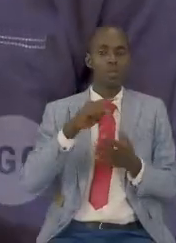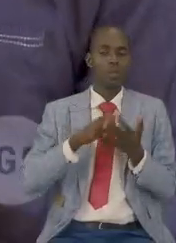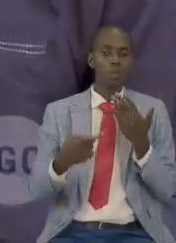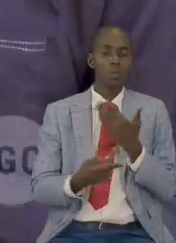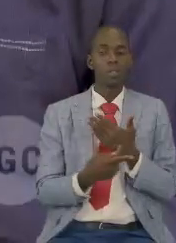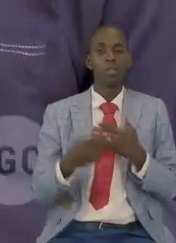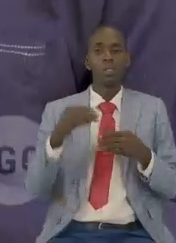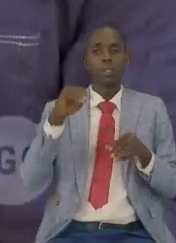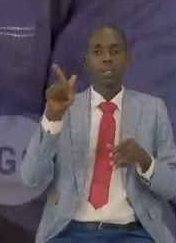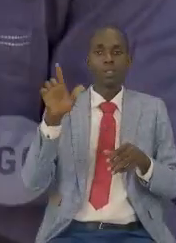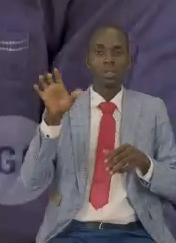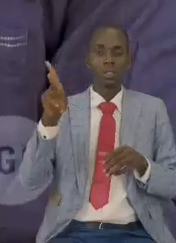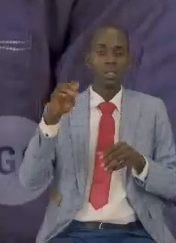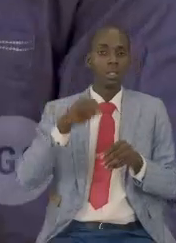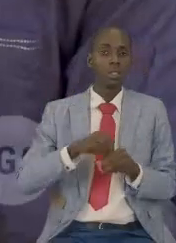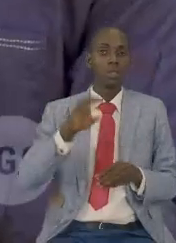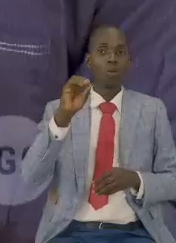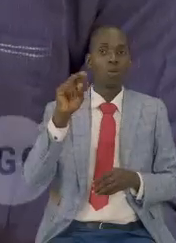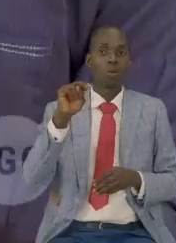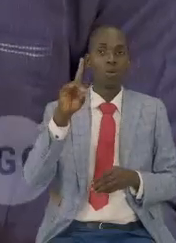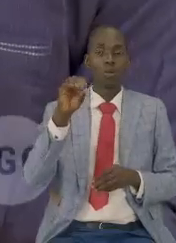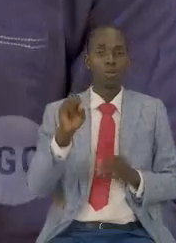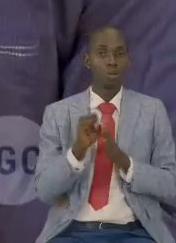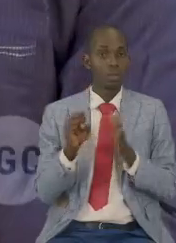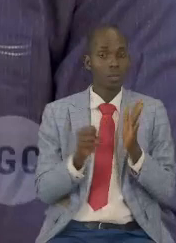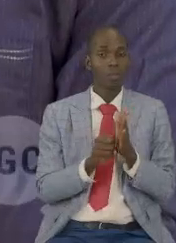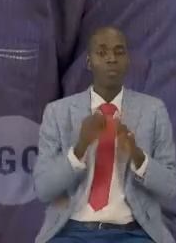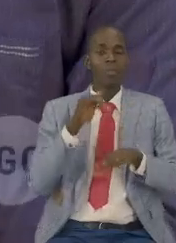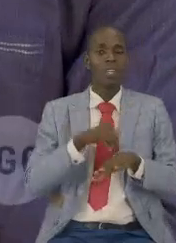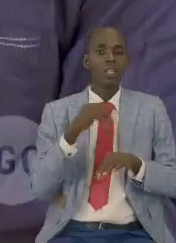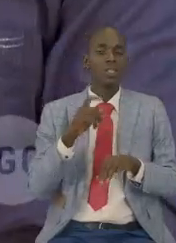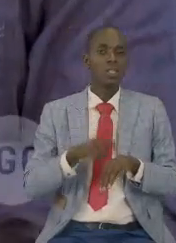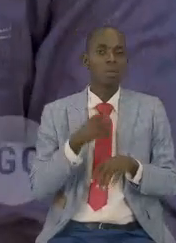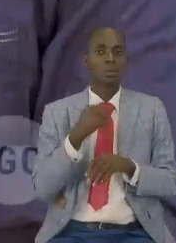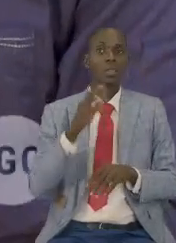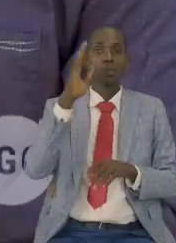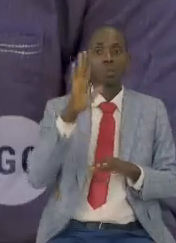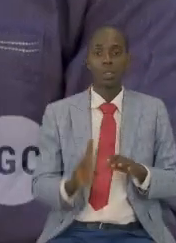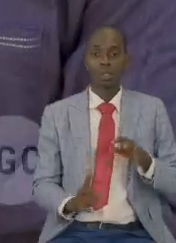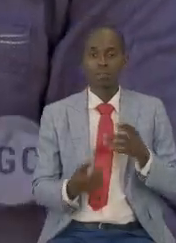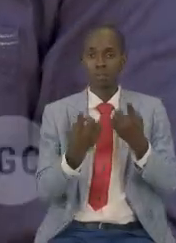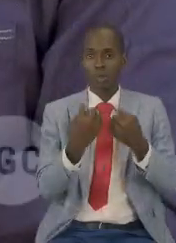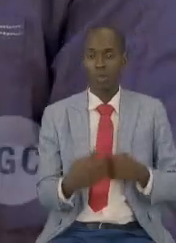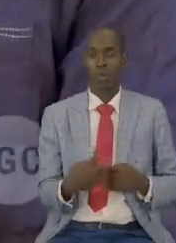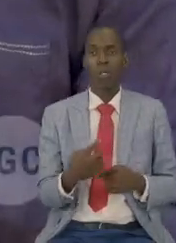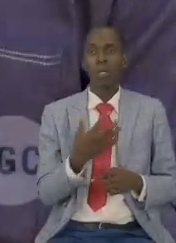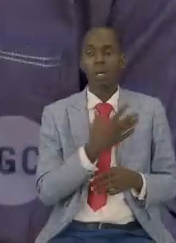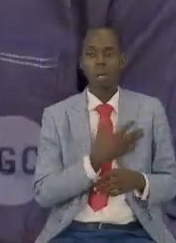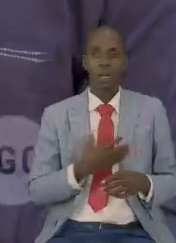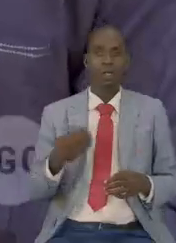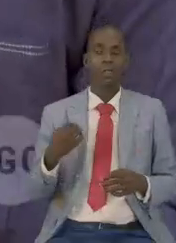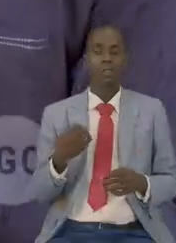the pastor came up, and we took the phone to the side of the bed, close to his